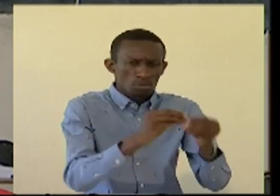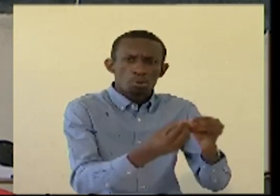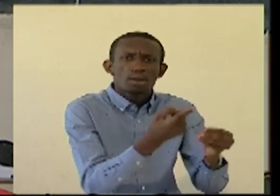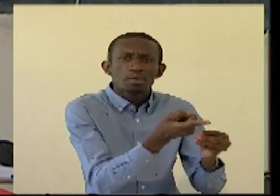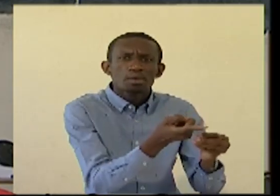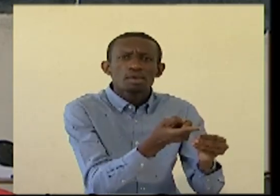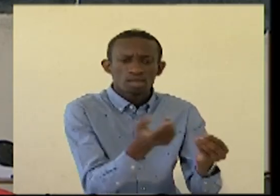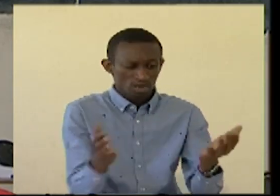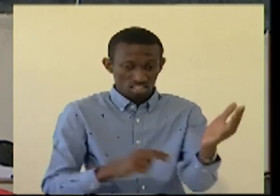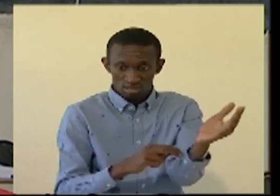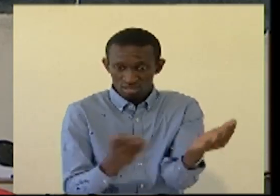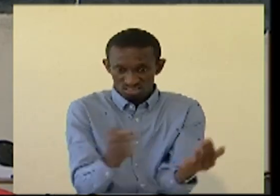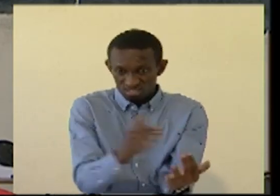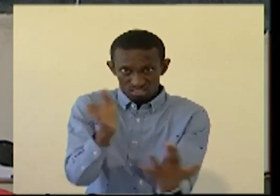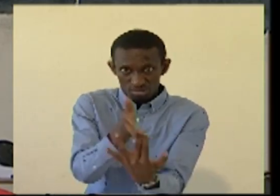a mole.